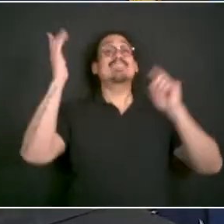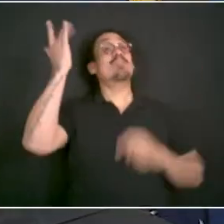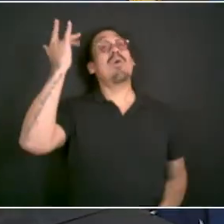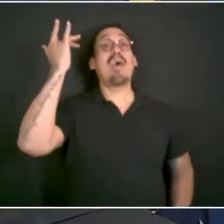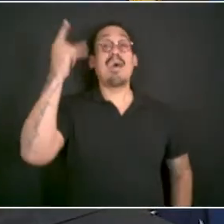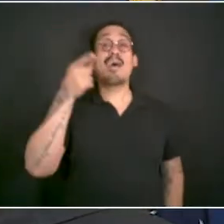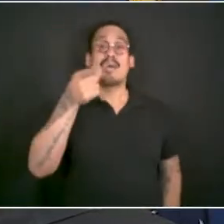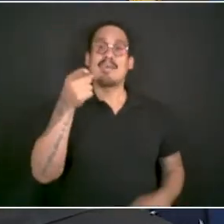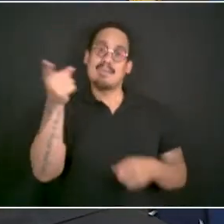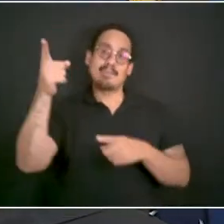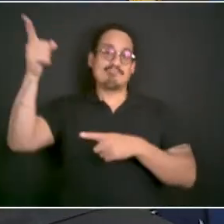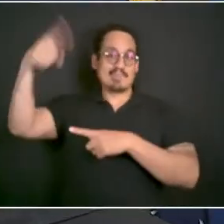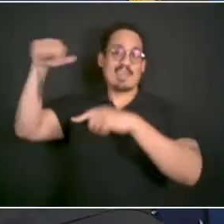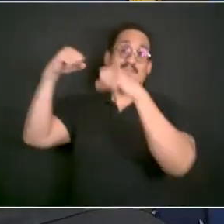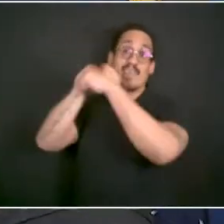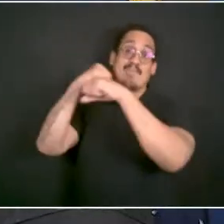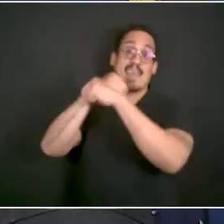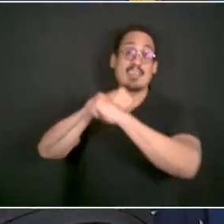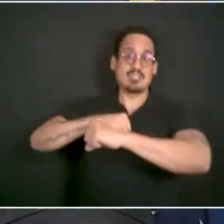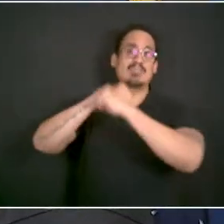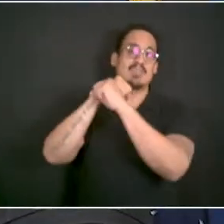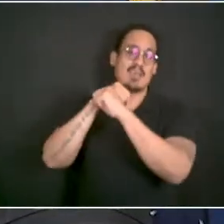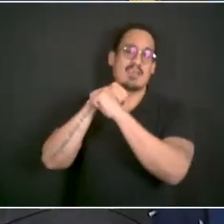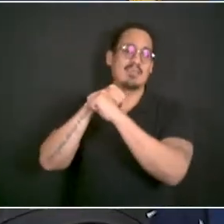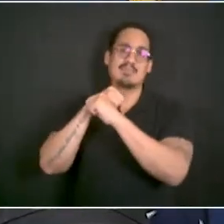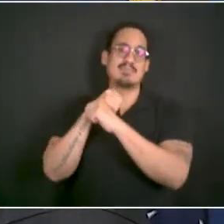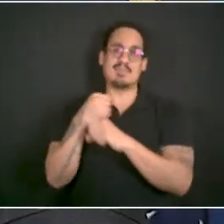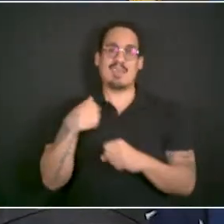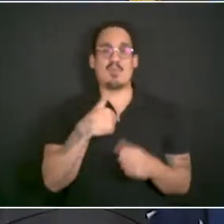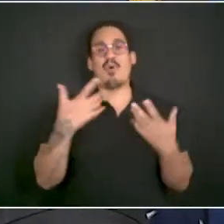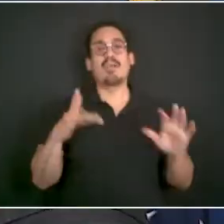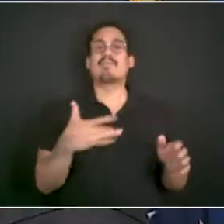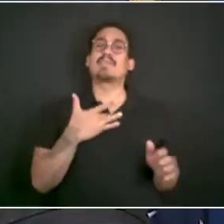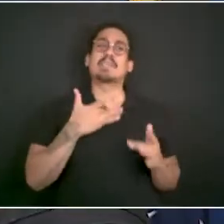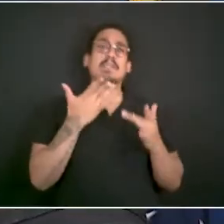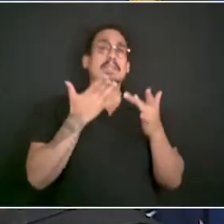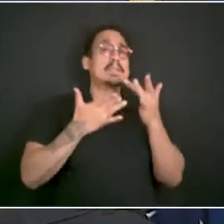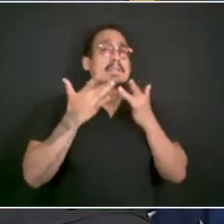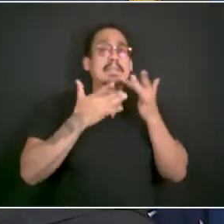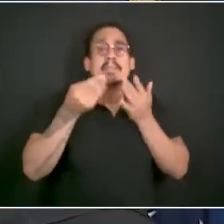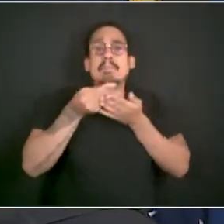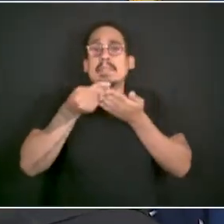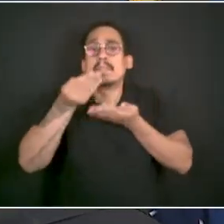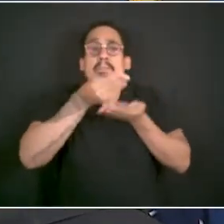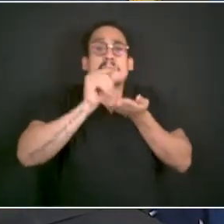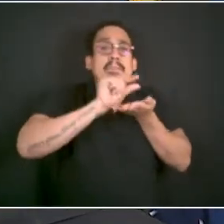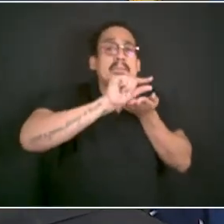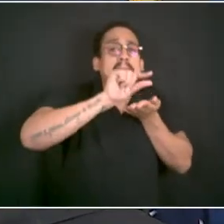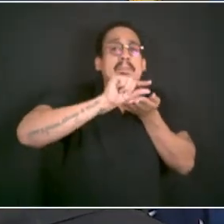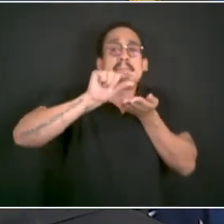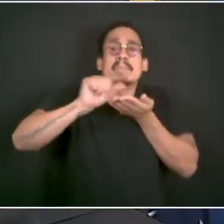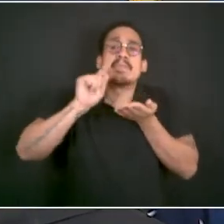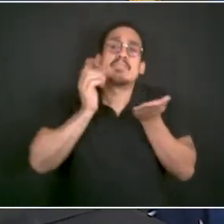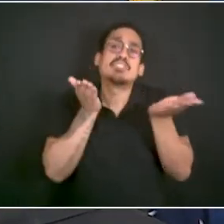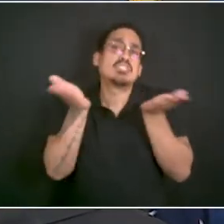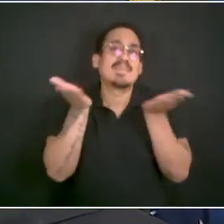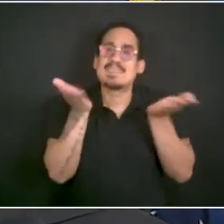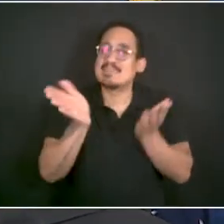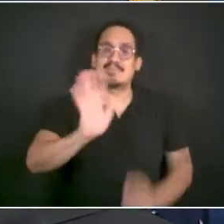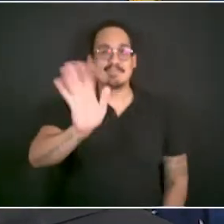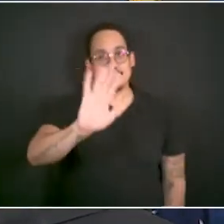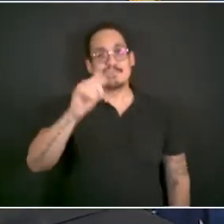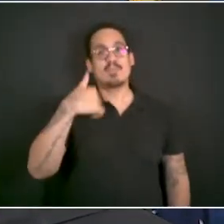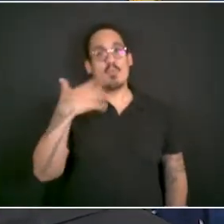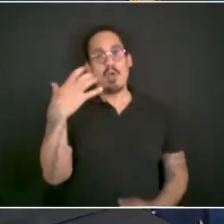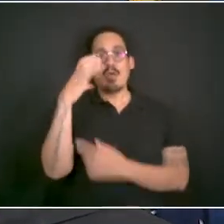another nickel somewhere. This is one of the most prosperous countries on the globe, and it's time for our corporate community to understand that our